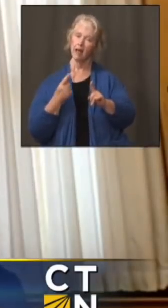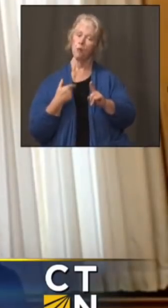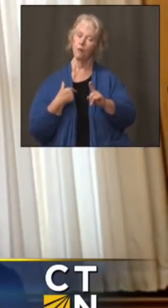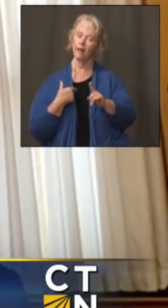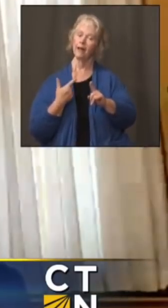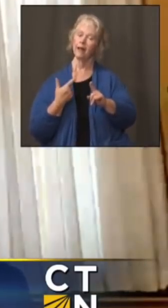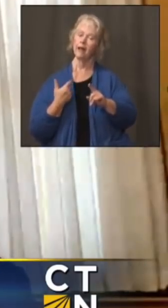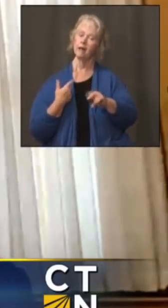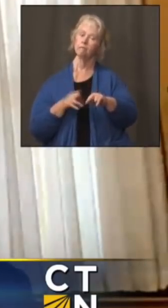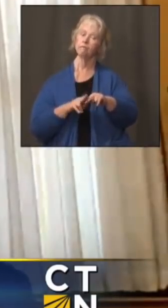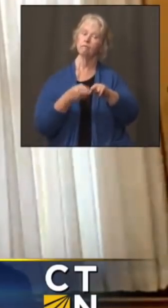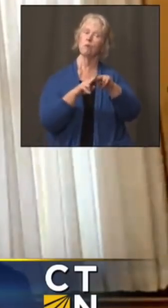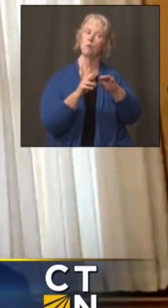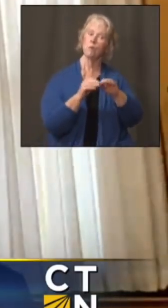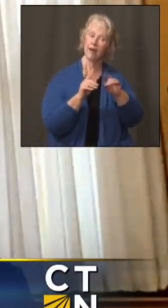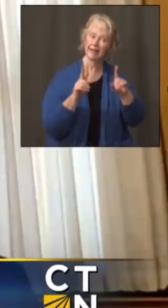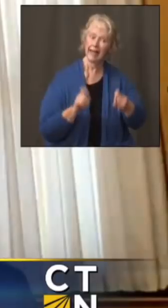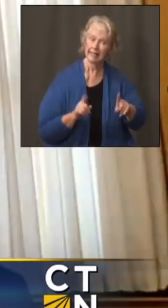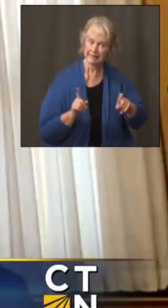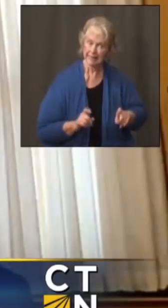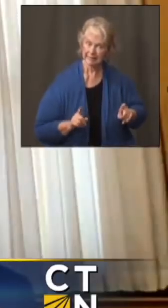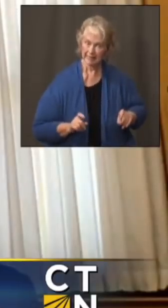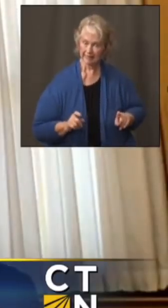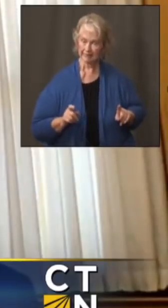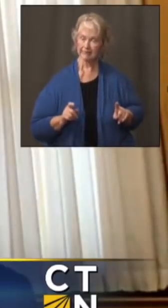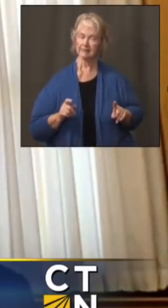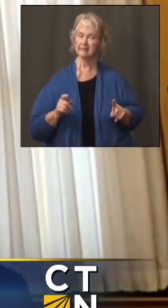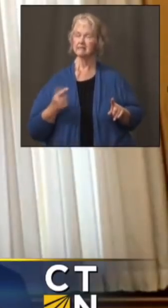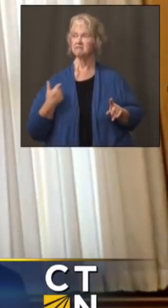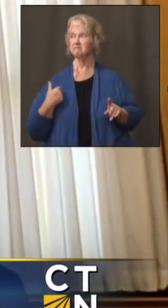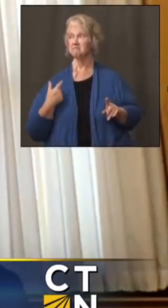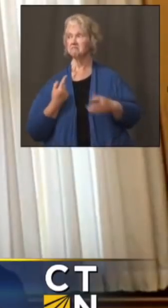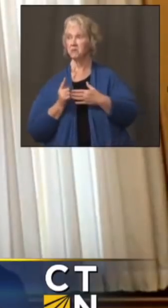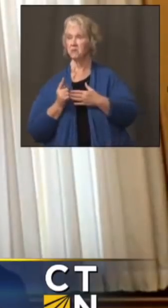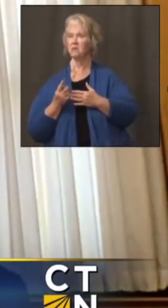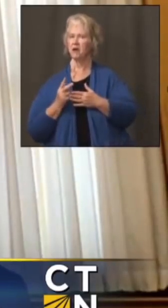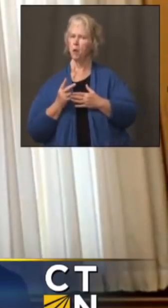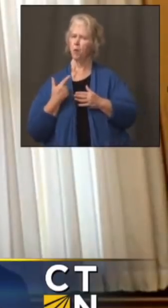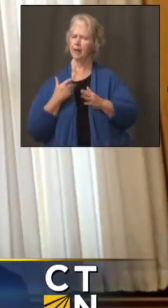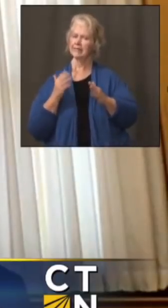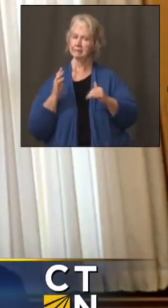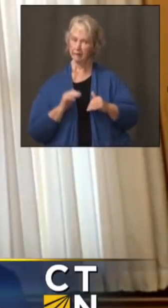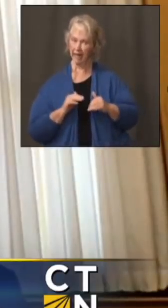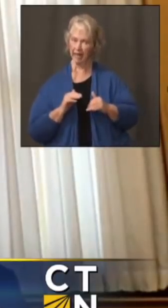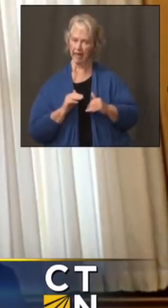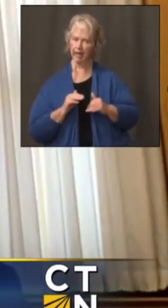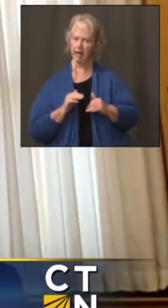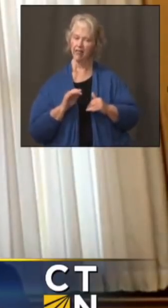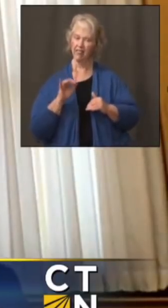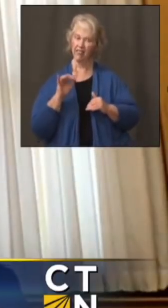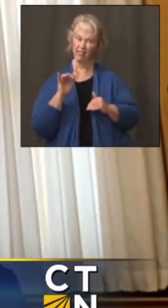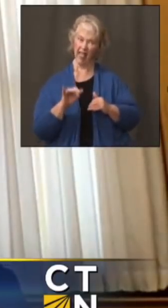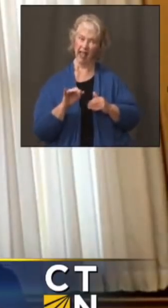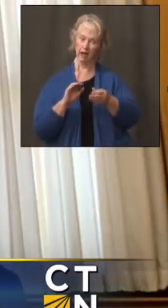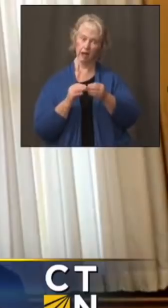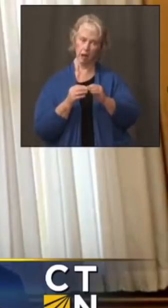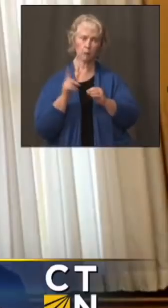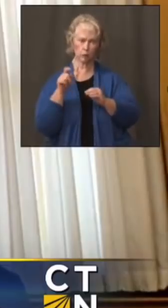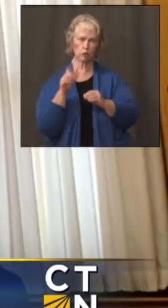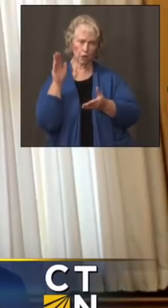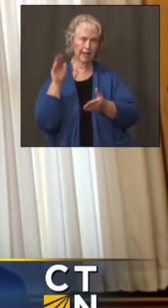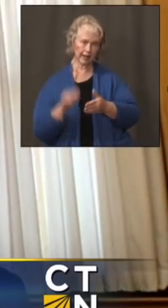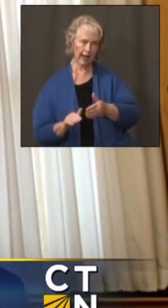testing, as we have done over the last week and a half, you would expect that we want to see that positivity rate go